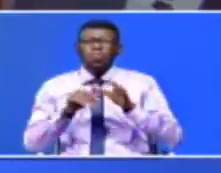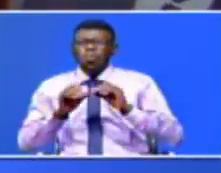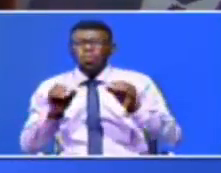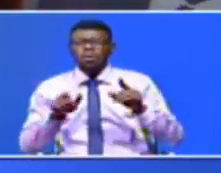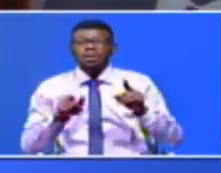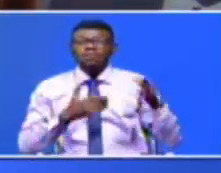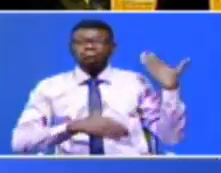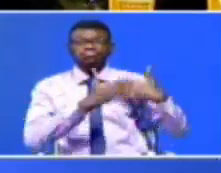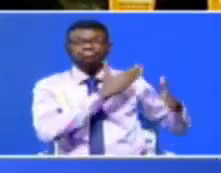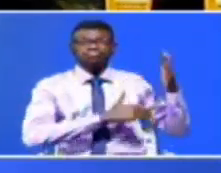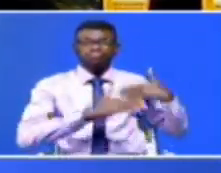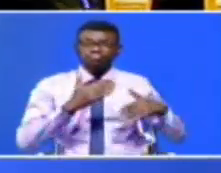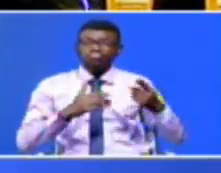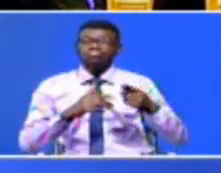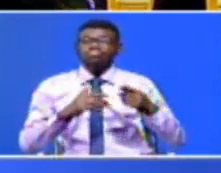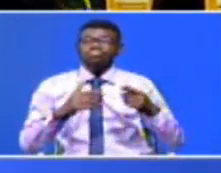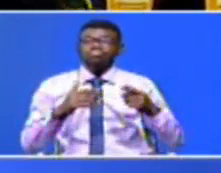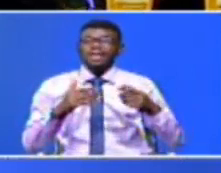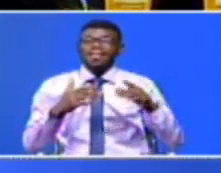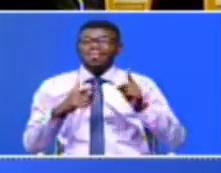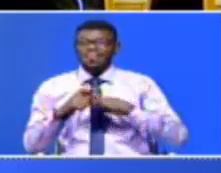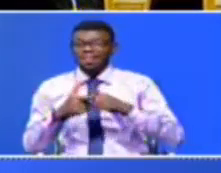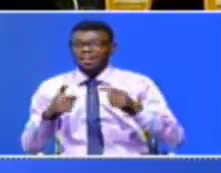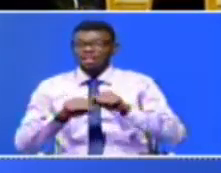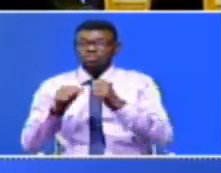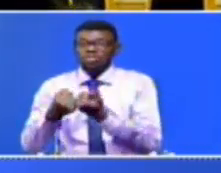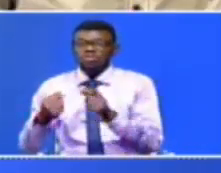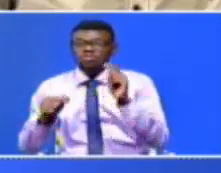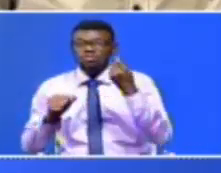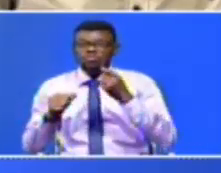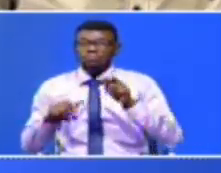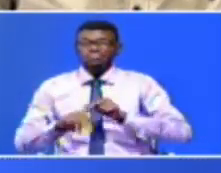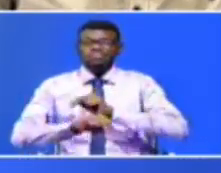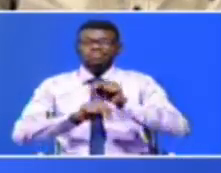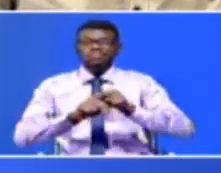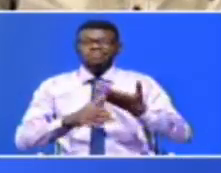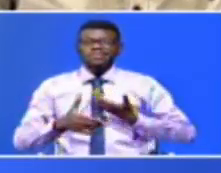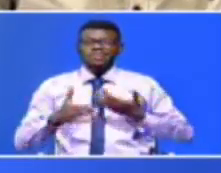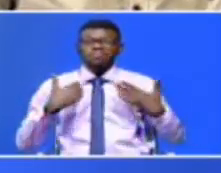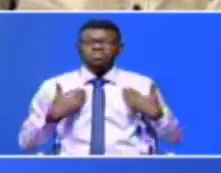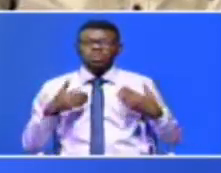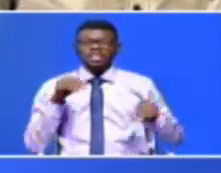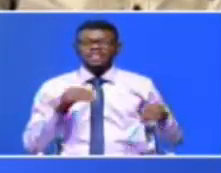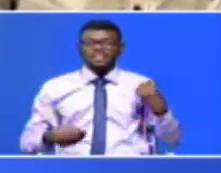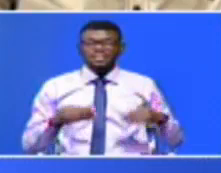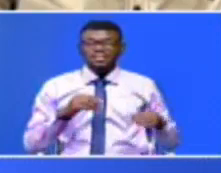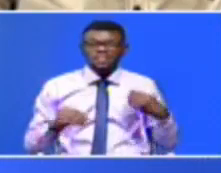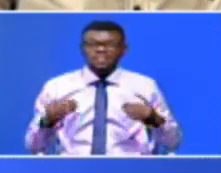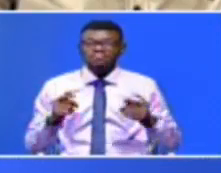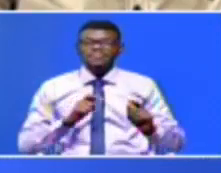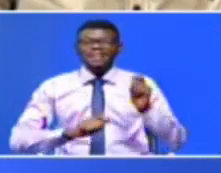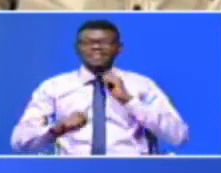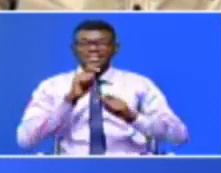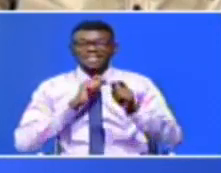Kenya just managed a press conference as the National Council for Persons with Disability settled for a studio interview